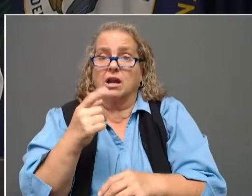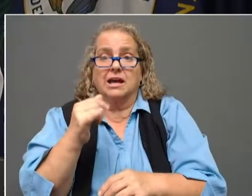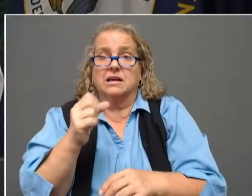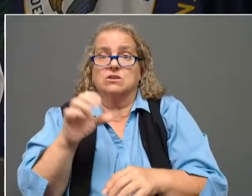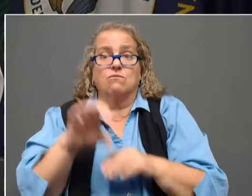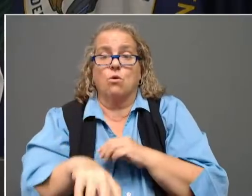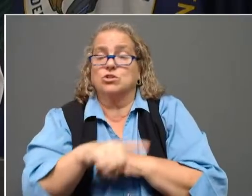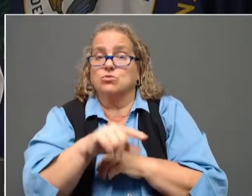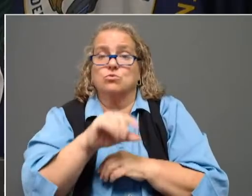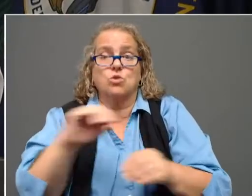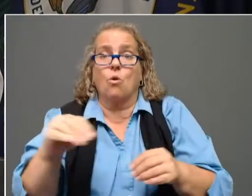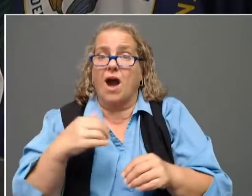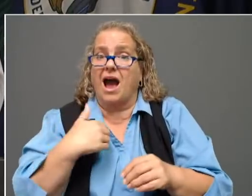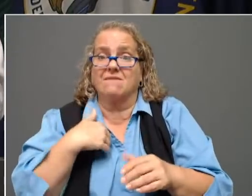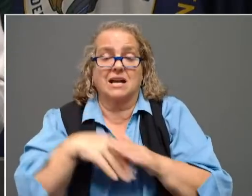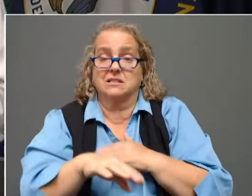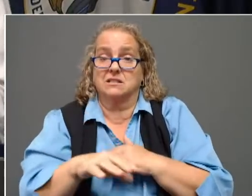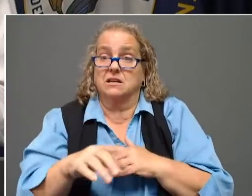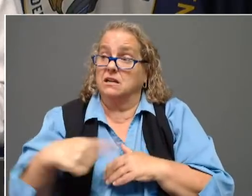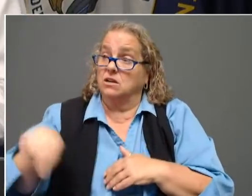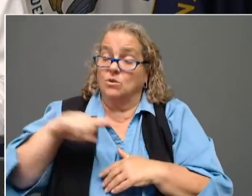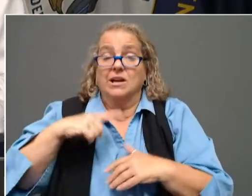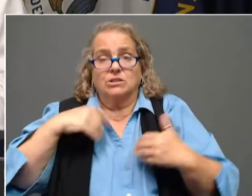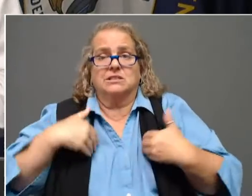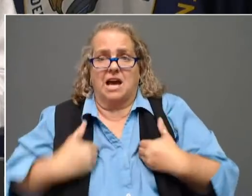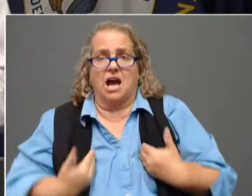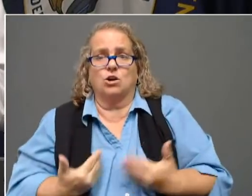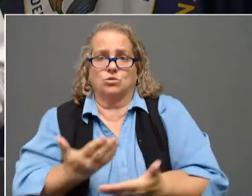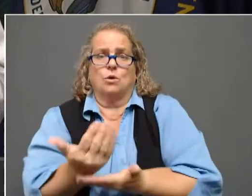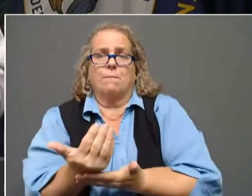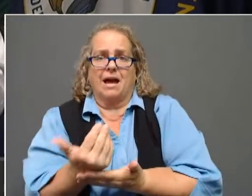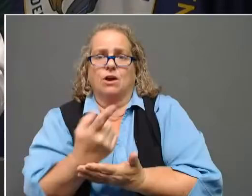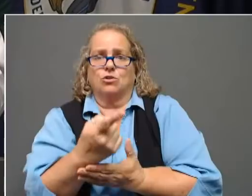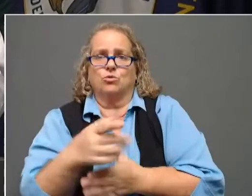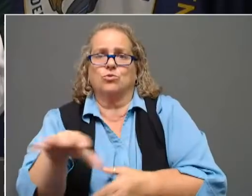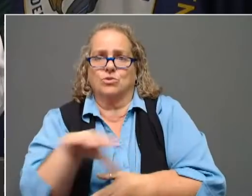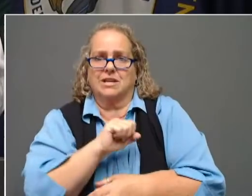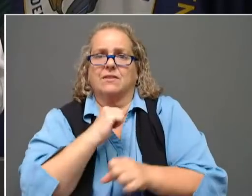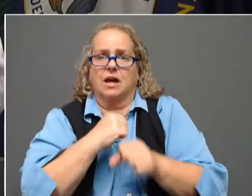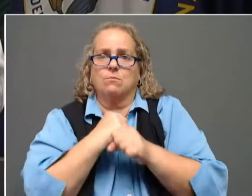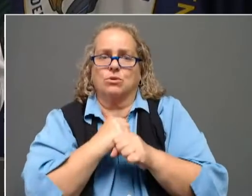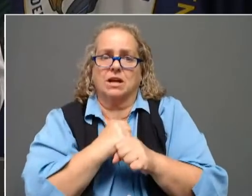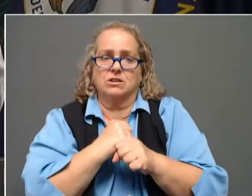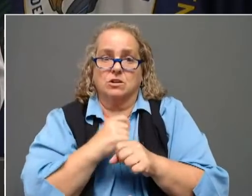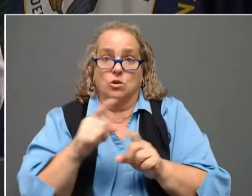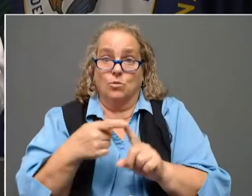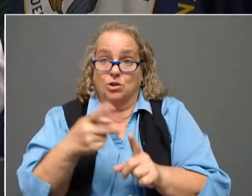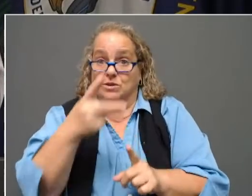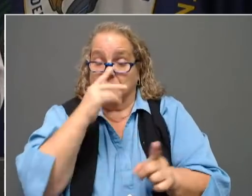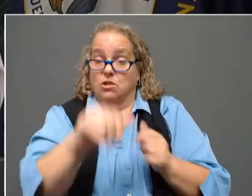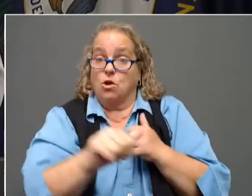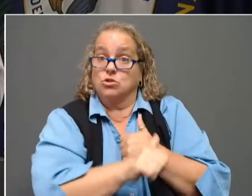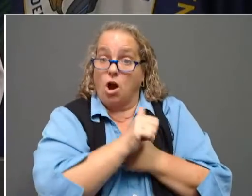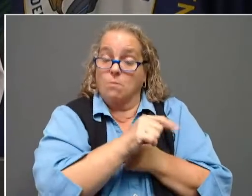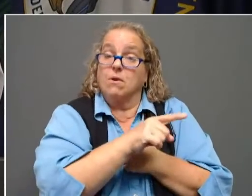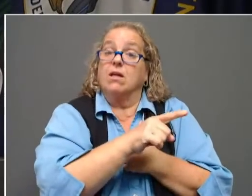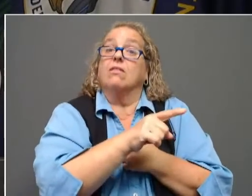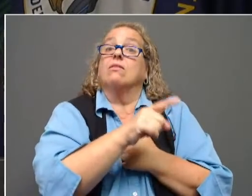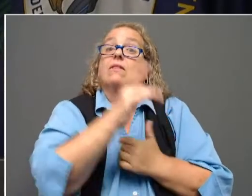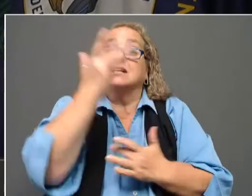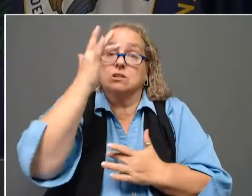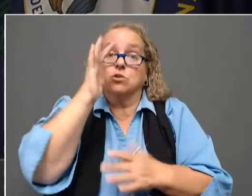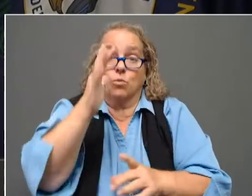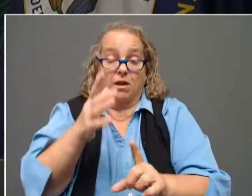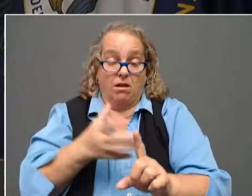of begging you to take this protection. But when we see these harms, they're going to come for you, and you're the ones who are going to get hit. So I urge you to